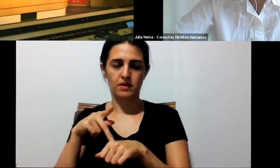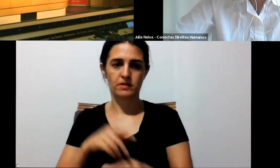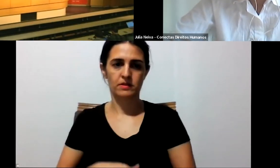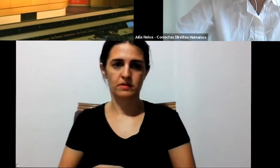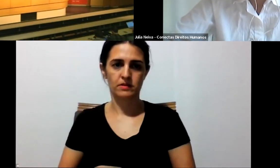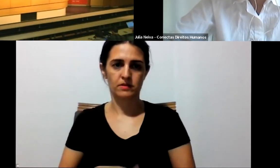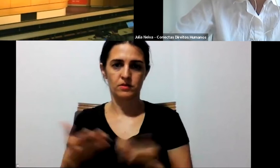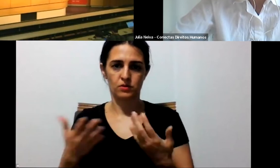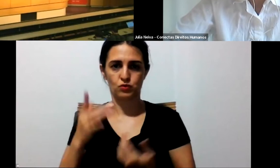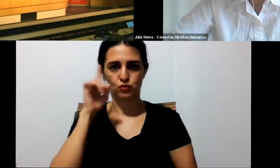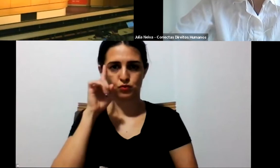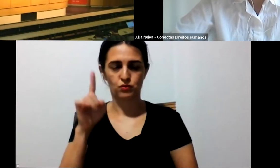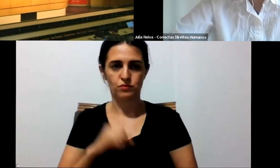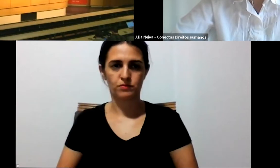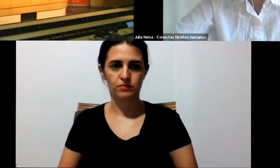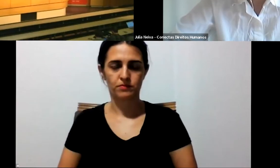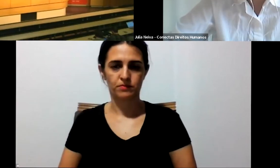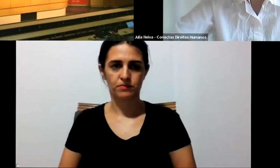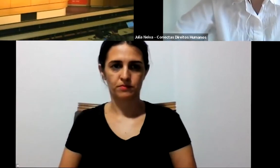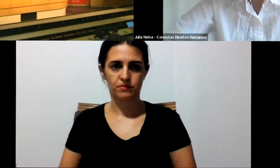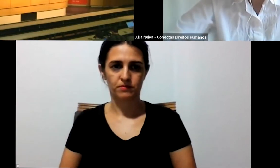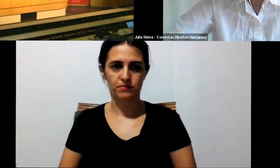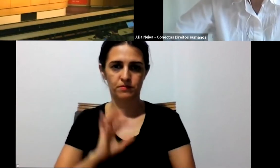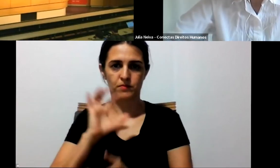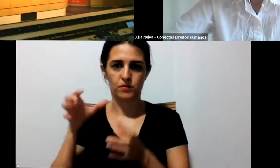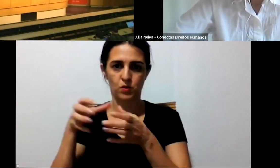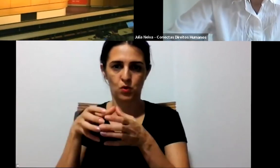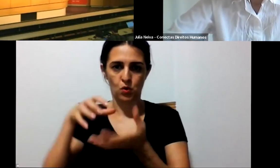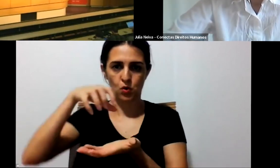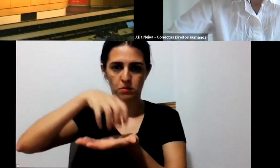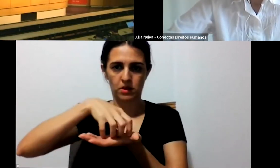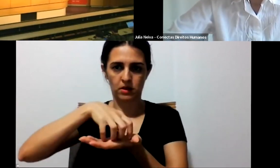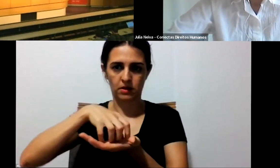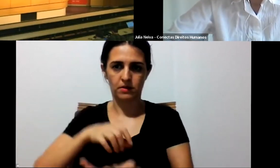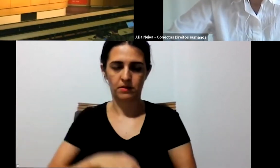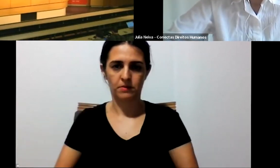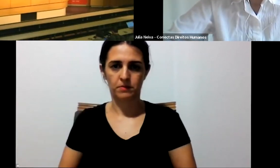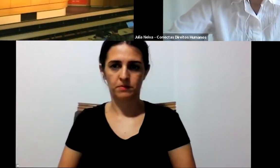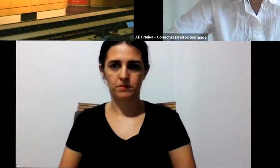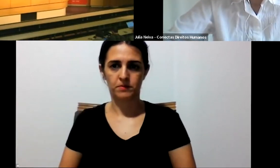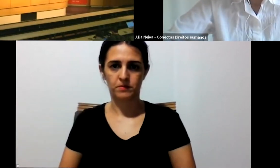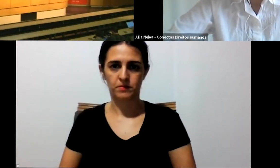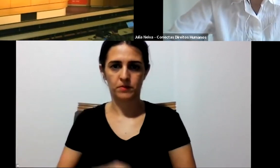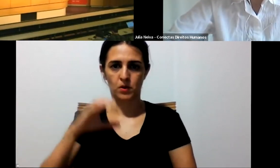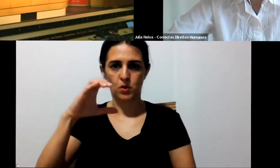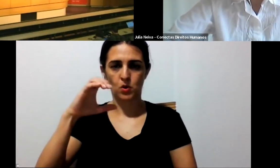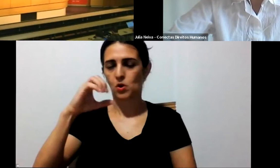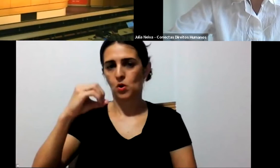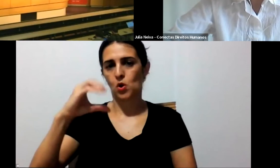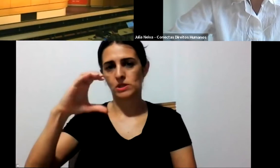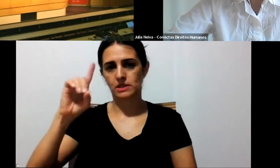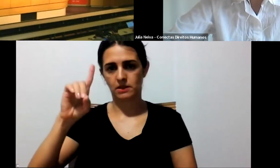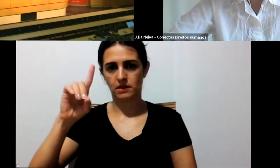which is the Committee on Development Aid, where developed countries coordinate their action